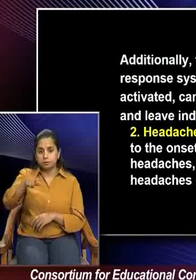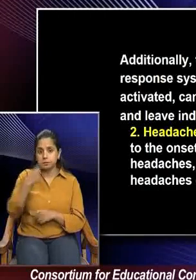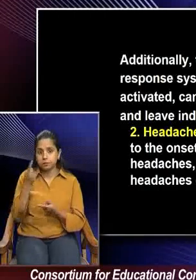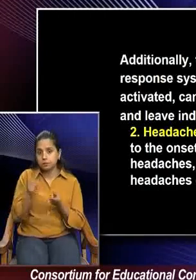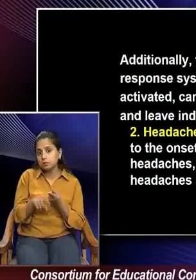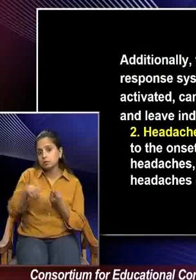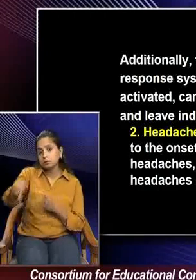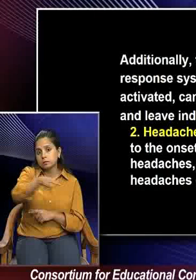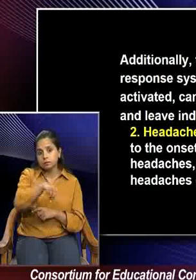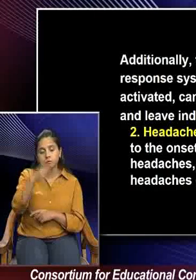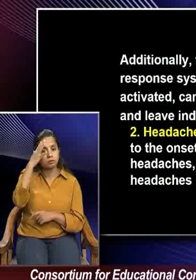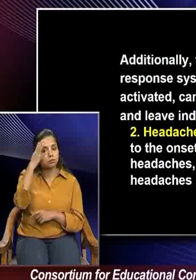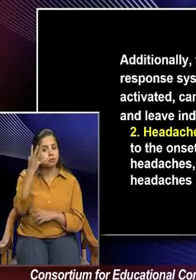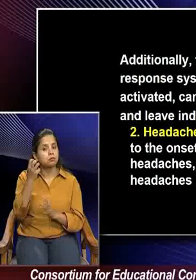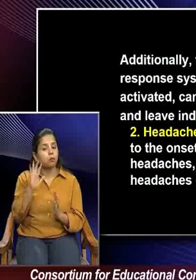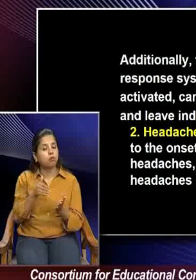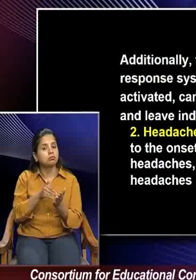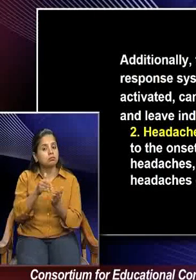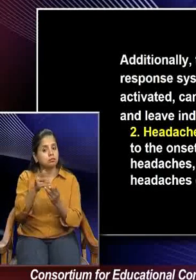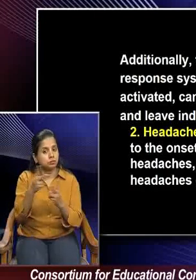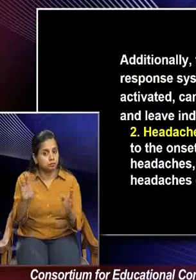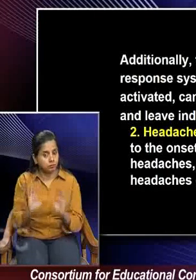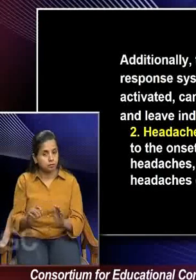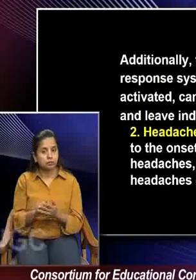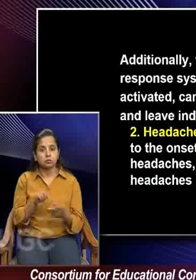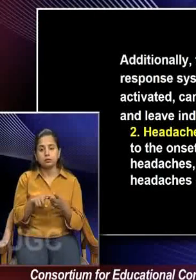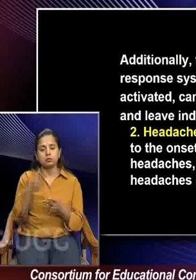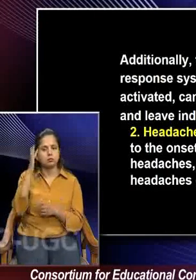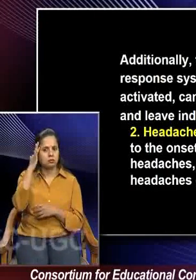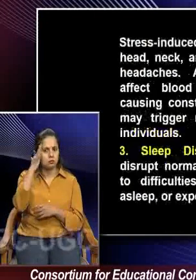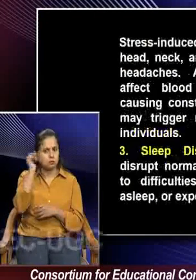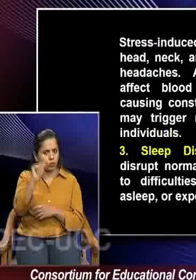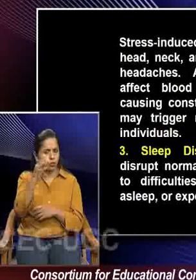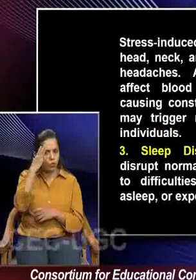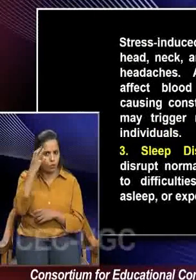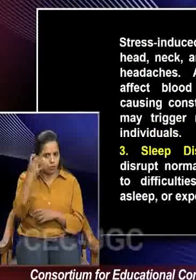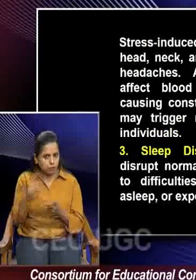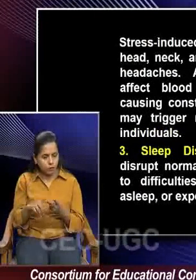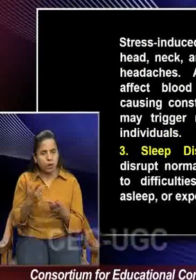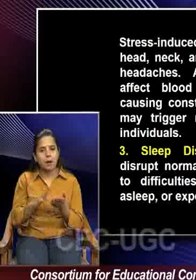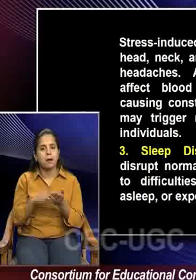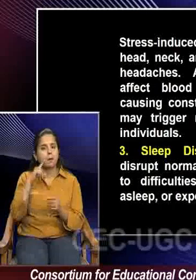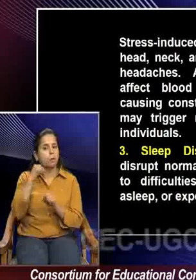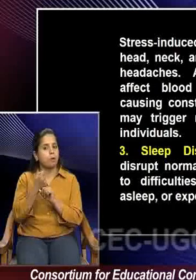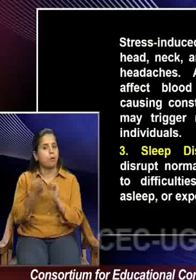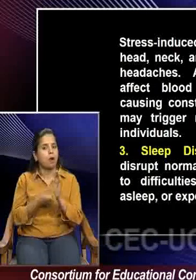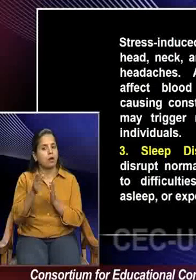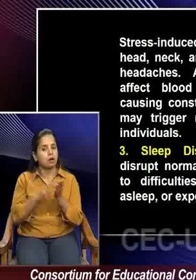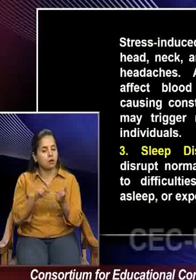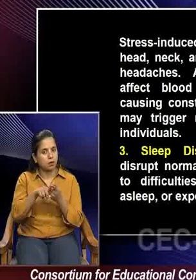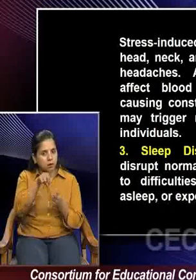of the headaches, including the tension headaches and migraines.